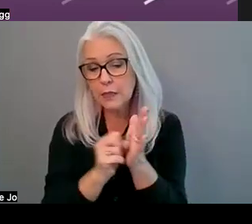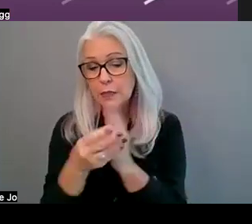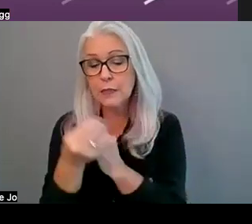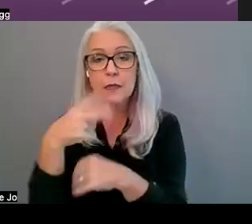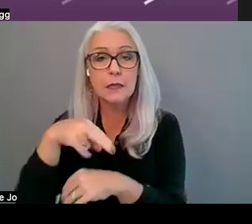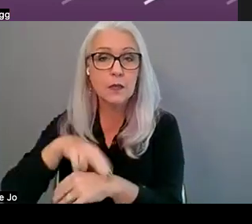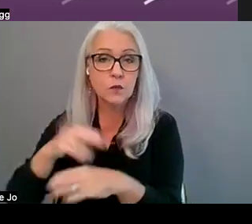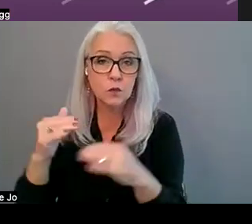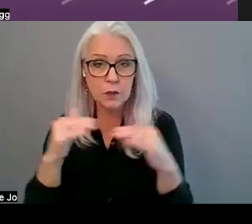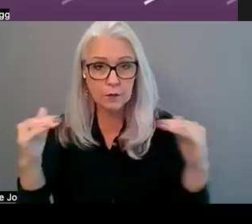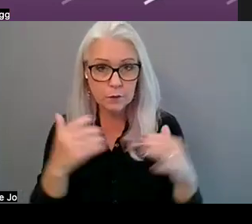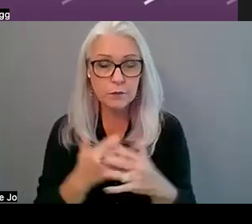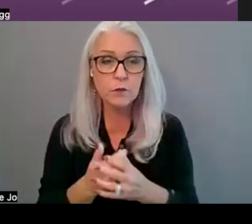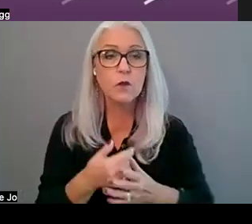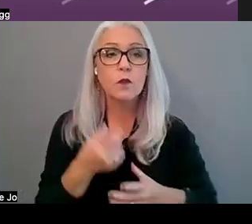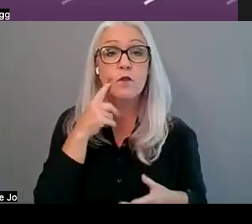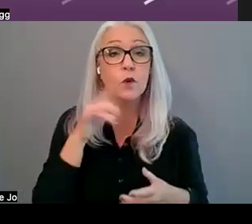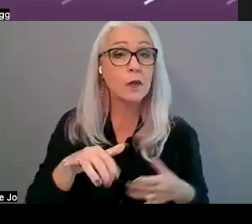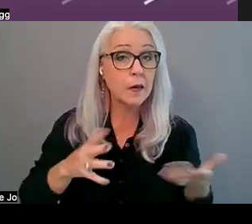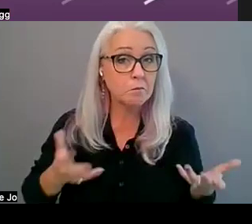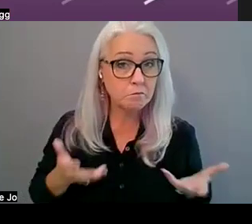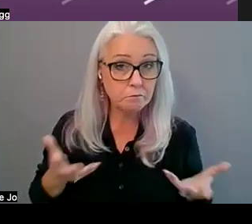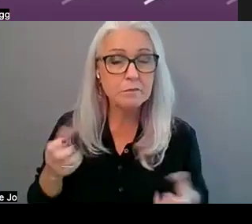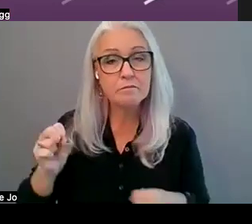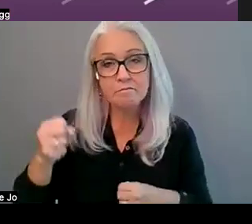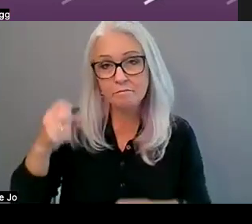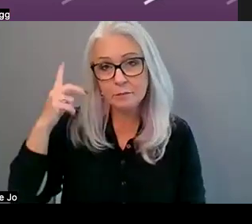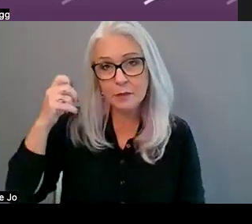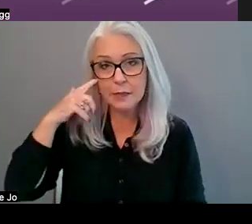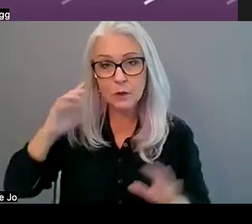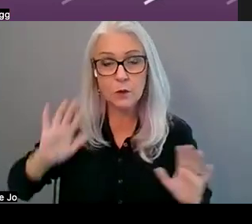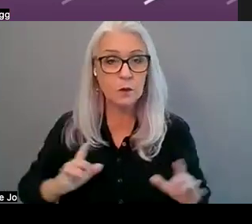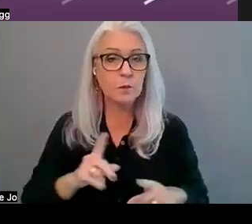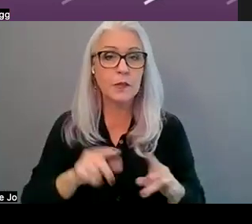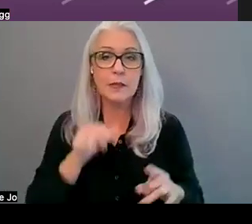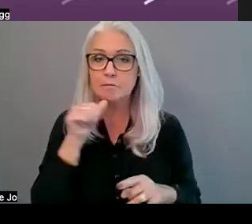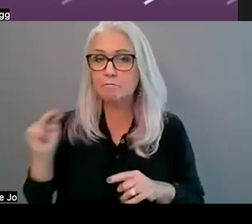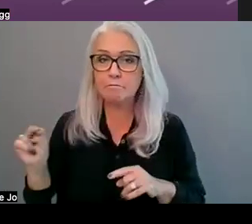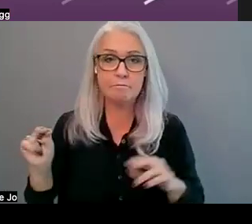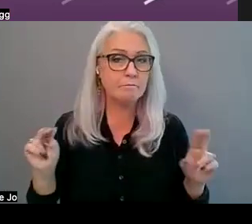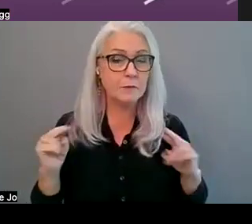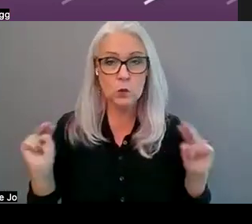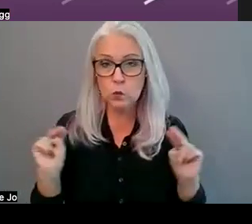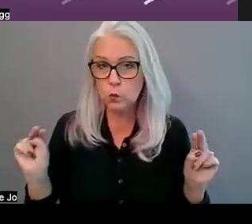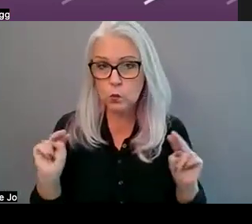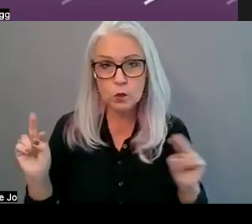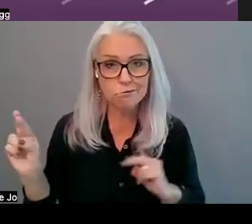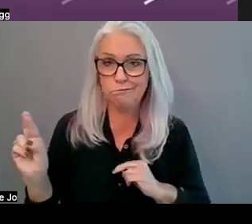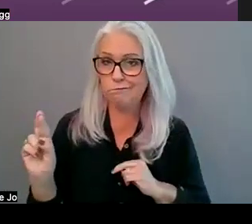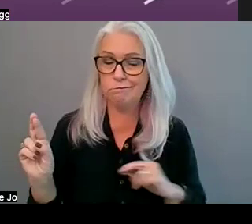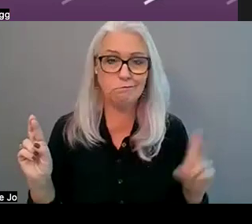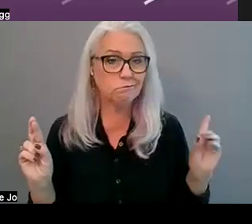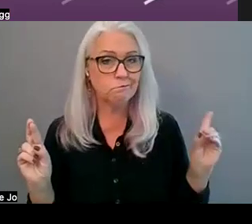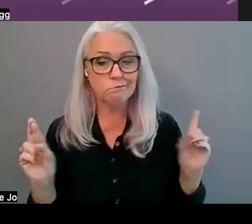level. So in that sense, we are political, but we are staunchly nonpartisan. That means that as a league, we